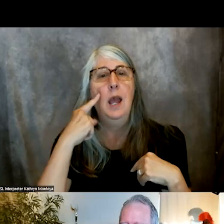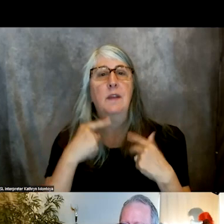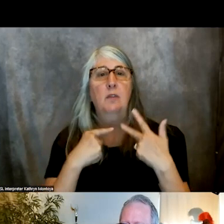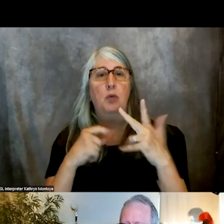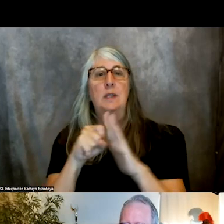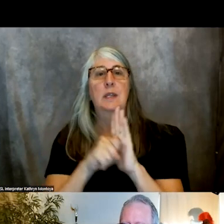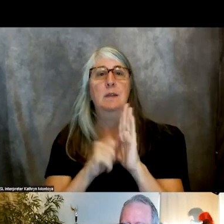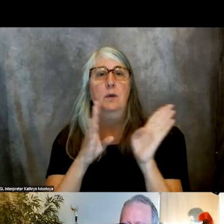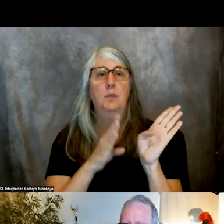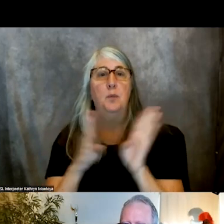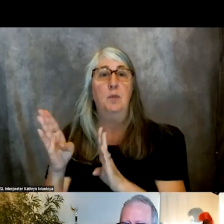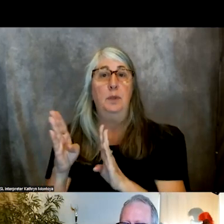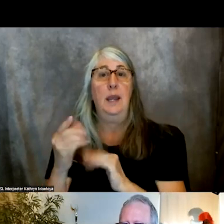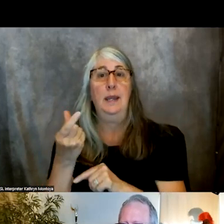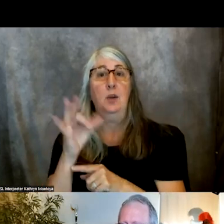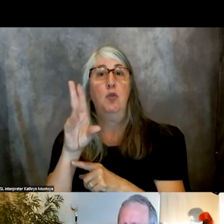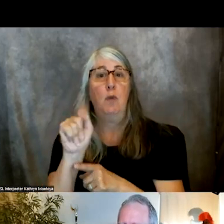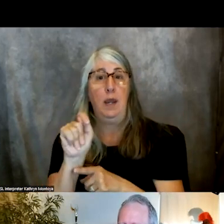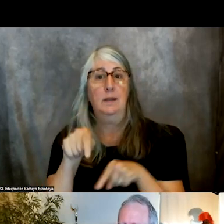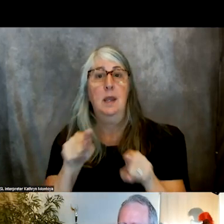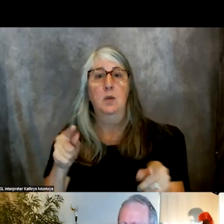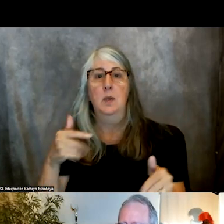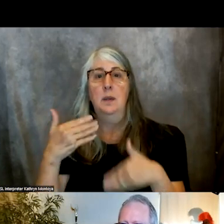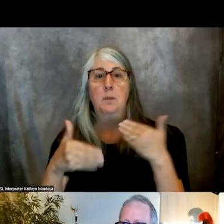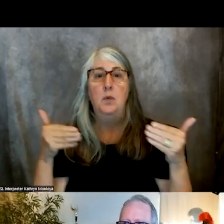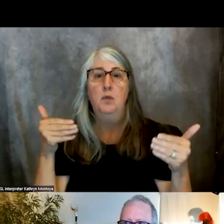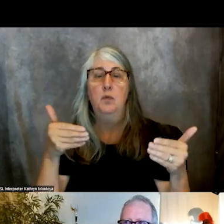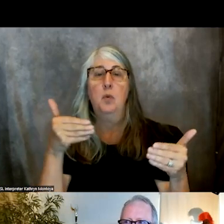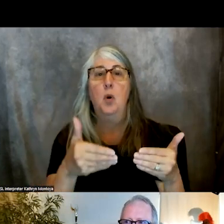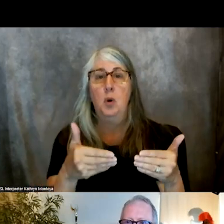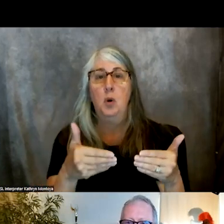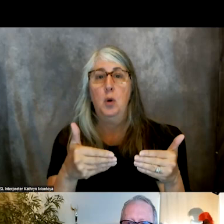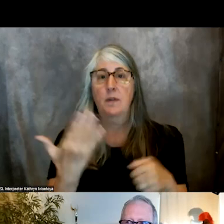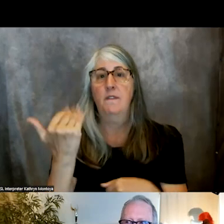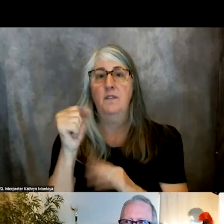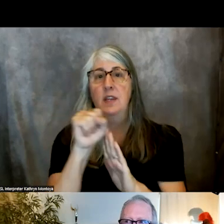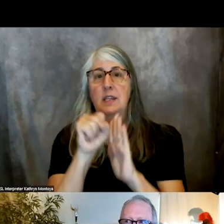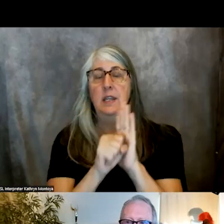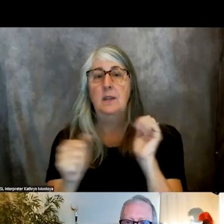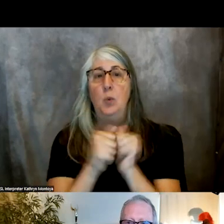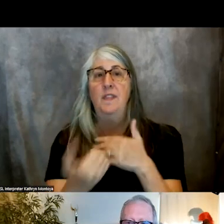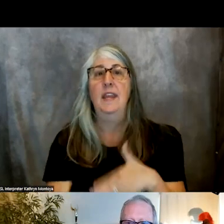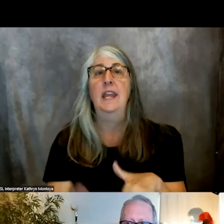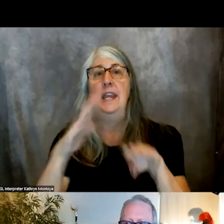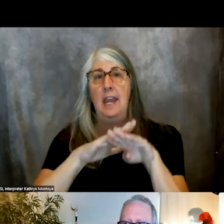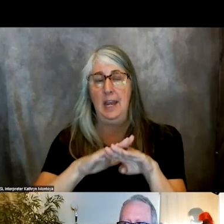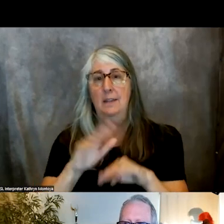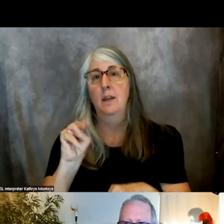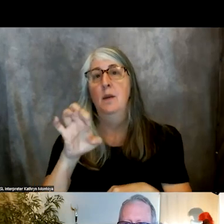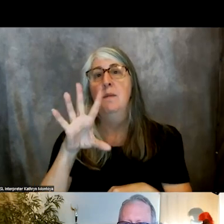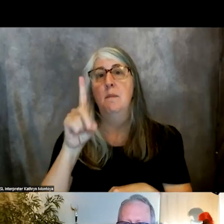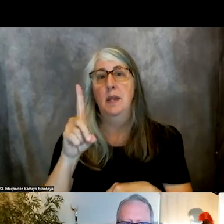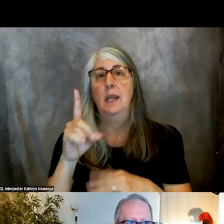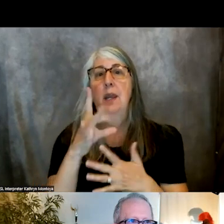planning grants as we move toward building on the 15 states with the enhanced Medicaid options around